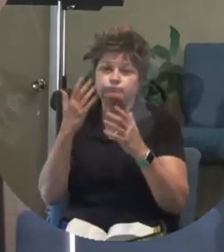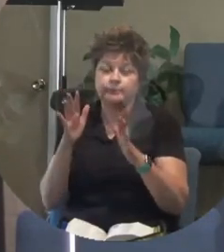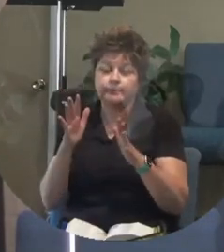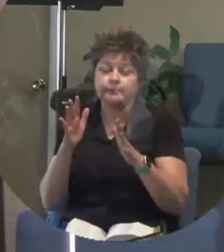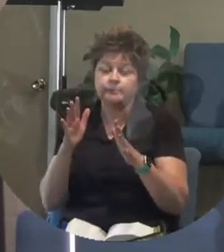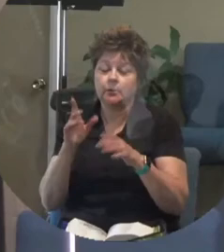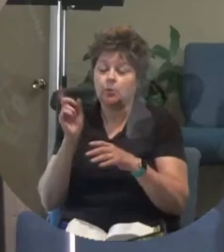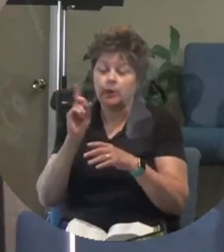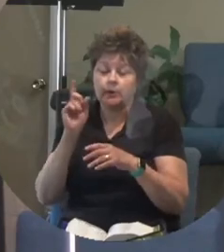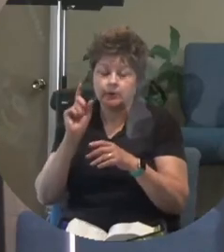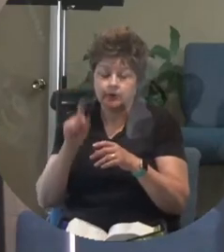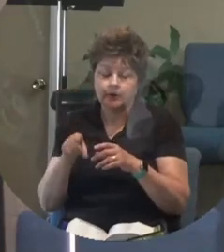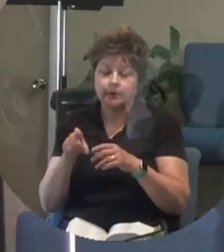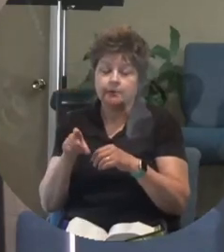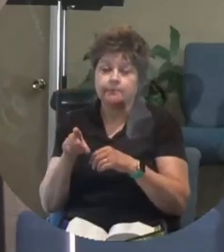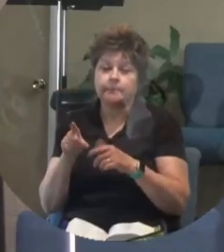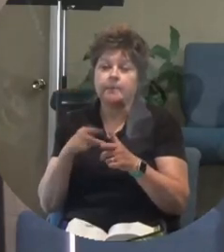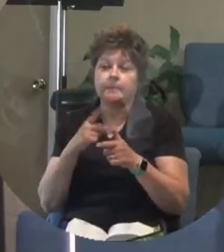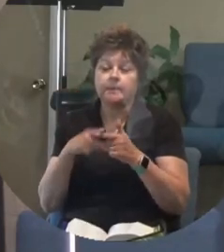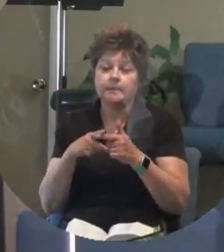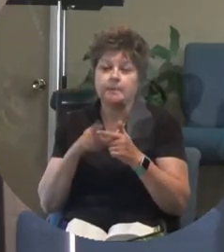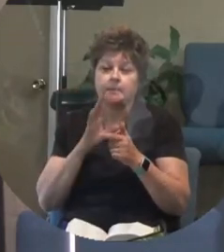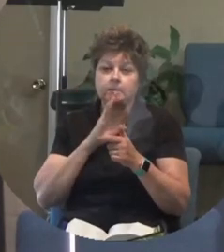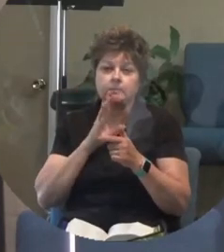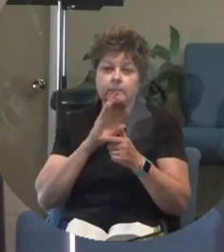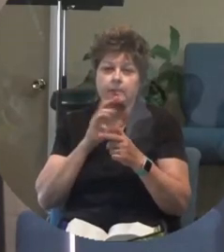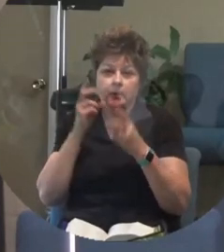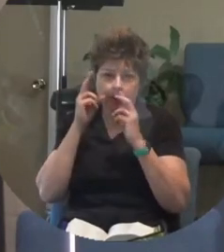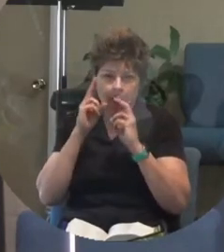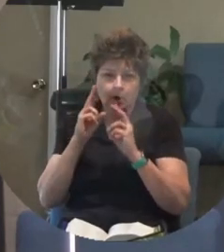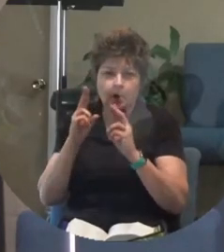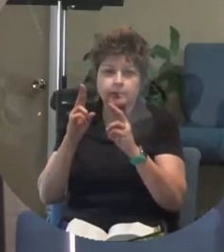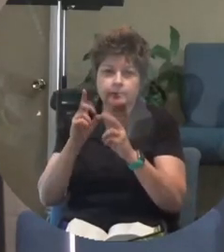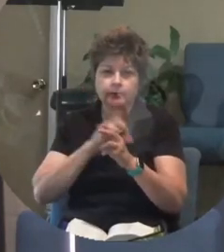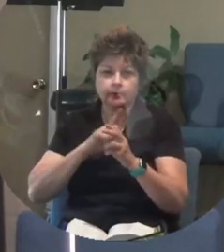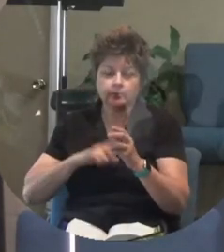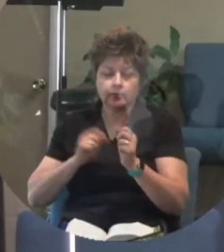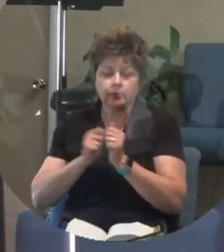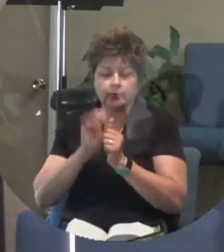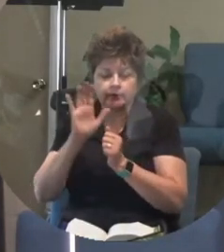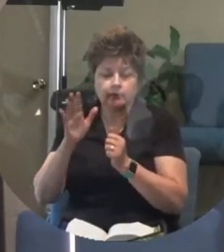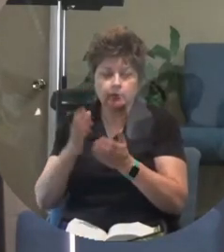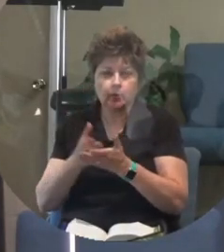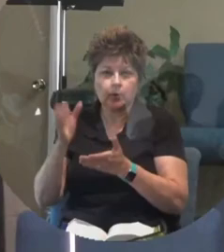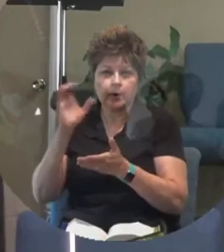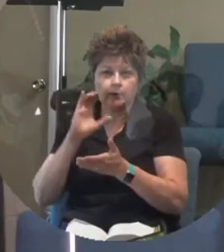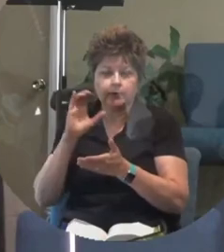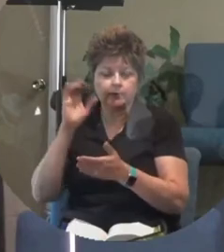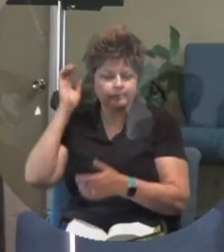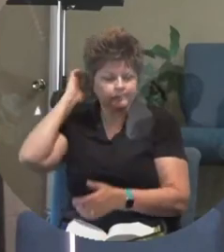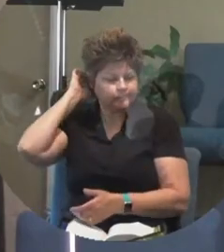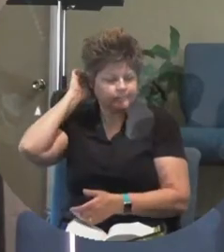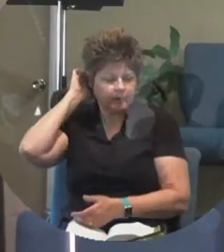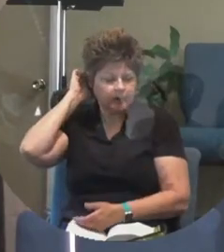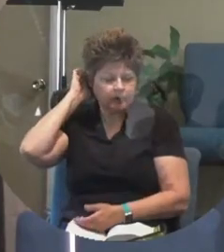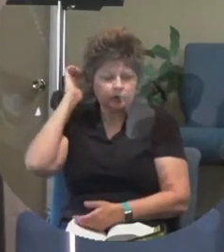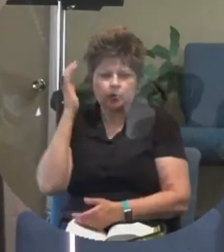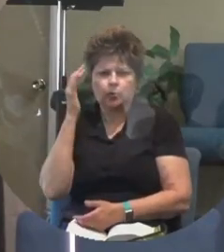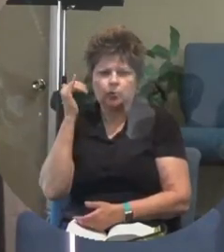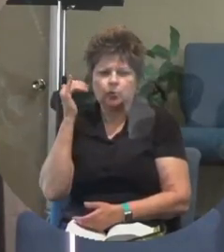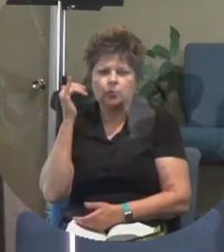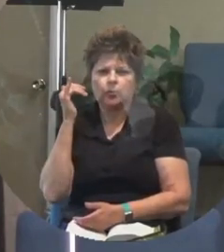where you need to be. And then he brings this up. Honor the Lord with your wealth. So why would the king of